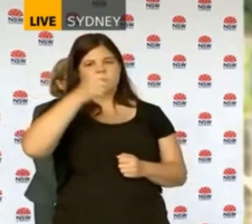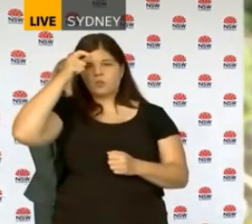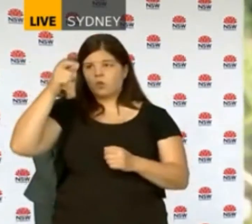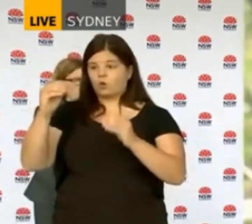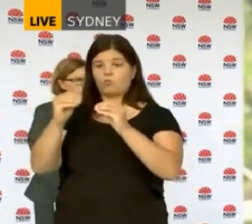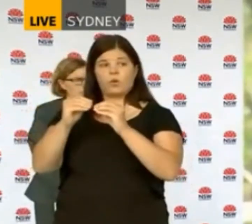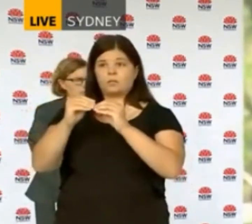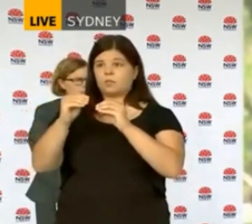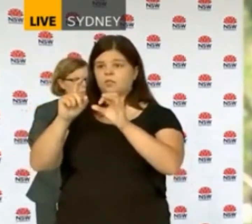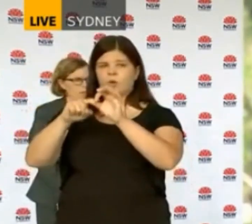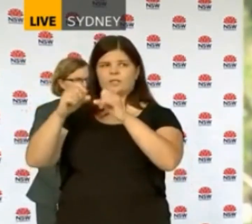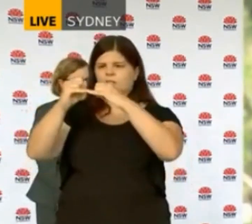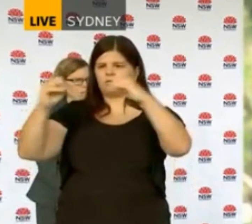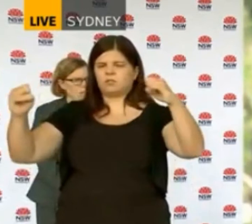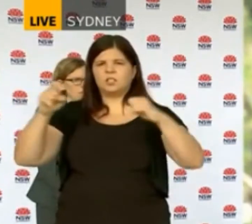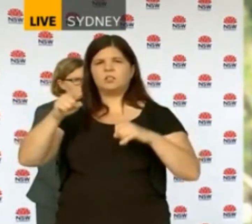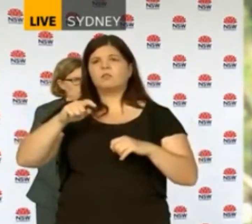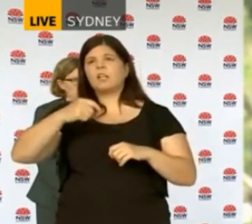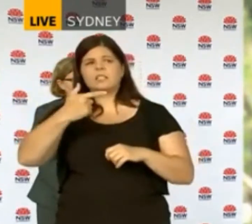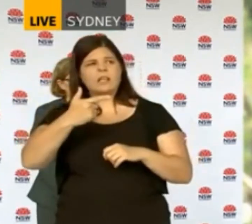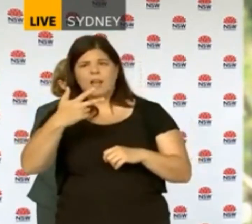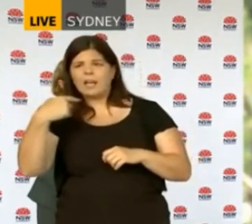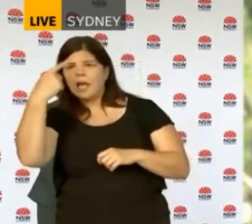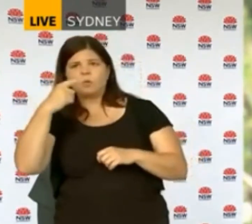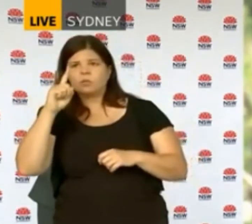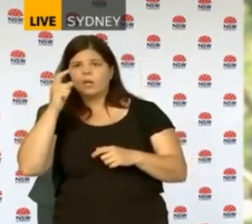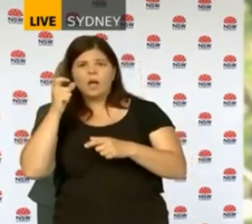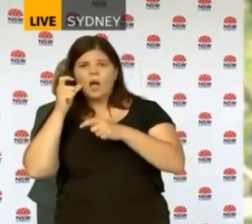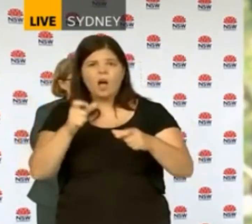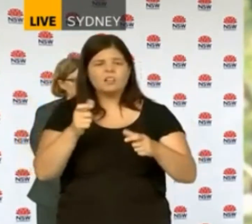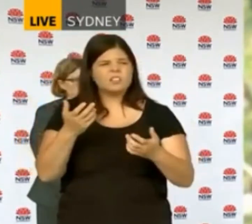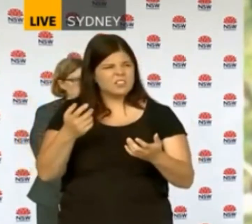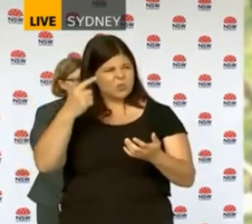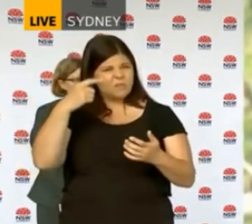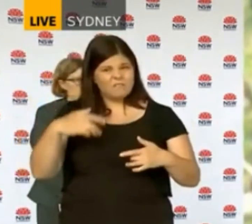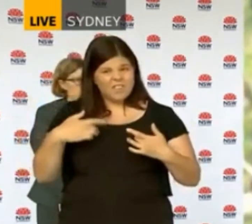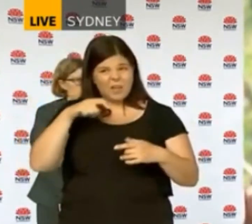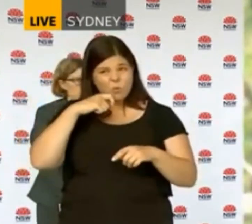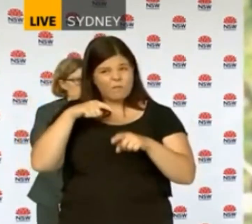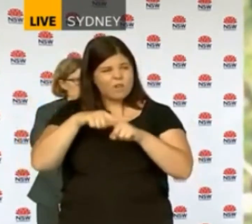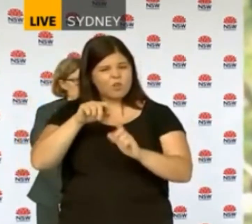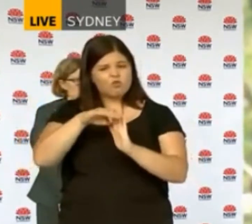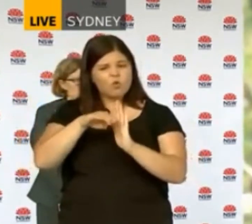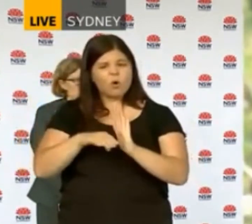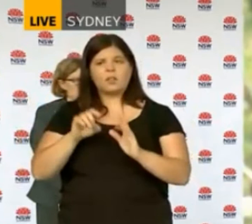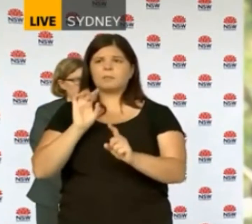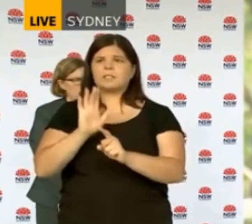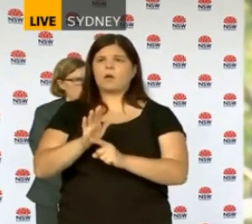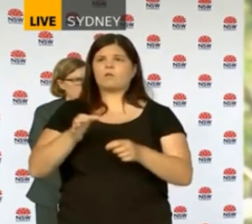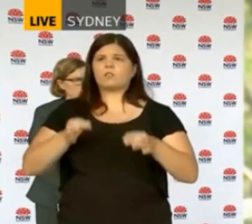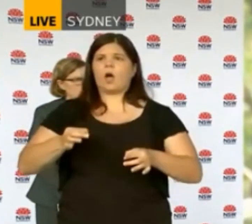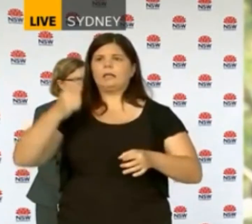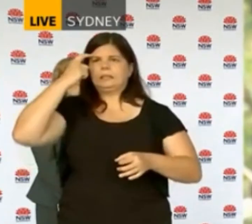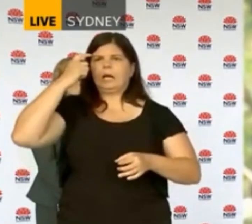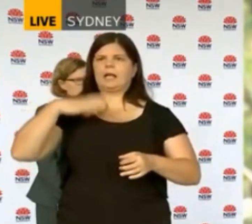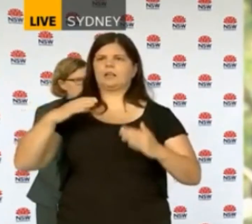From Brisbane in the next 7 or 8 hours, how confident are you they'll abide by the request that you've made that they isolate themselves?